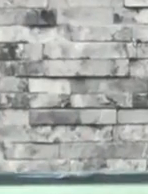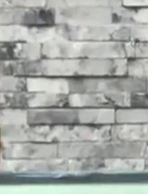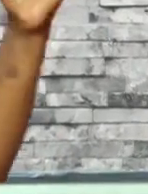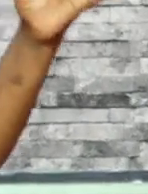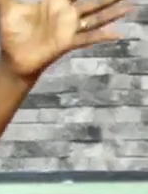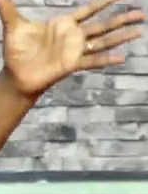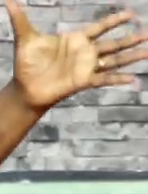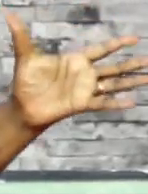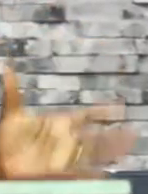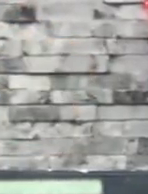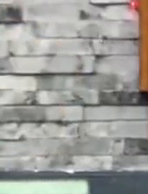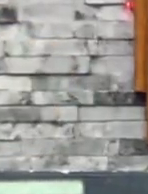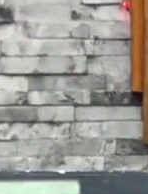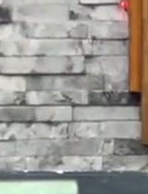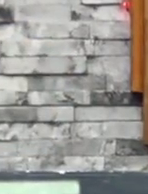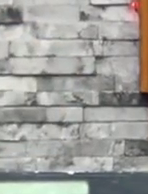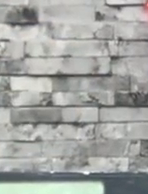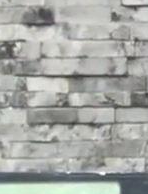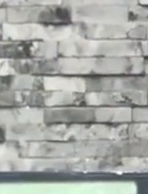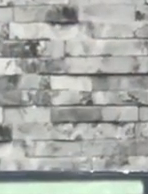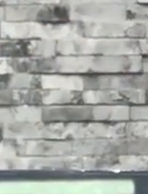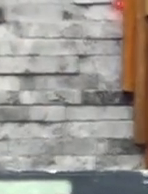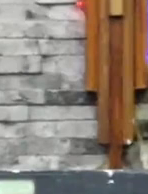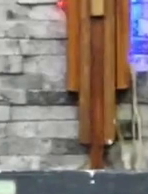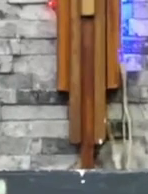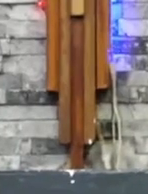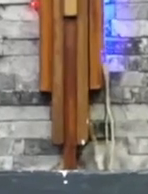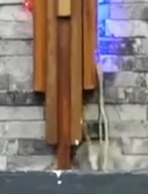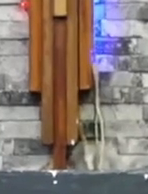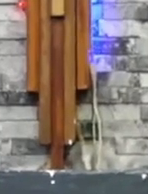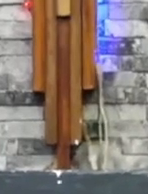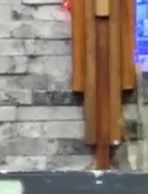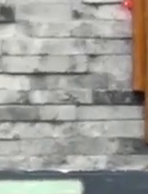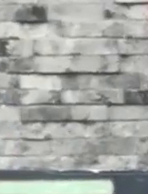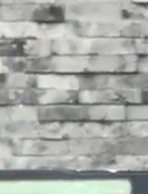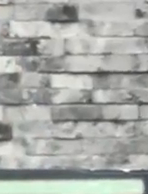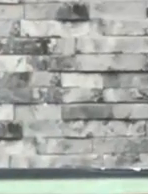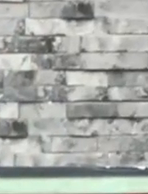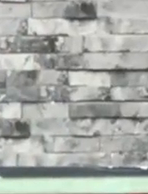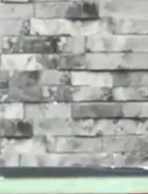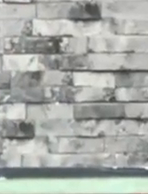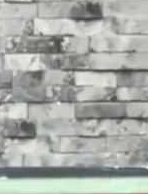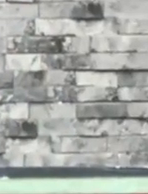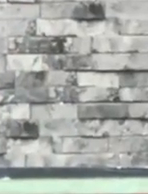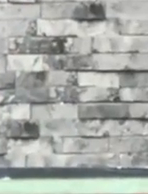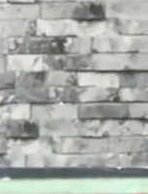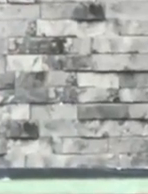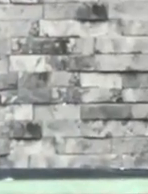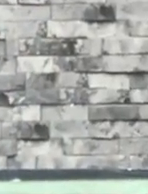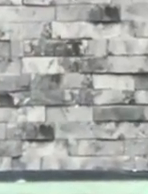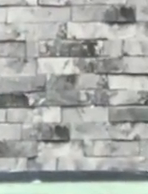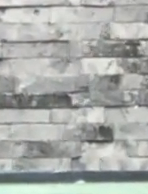it was an ugly being. Na alikuwa ni kiumbe mwenye sura mbaya. And so it began fighting. Na hivyo basi ikaanza vita. We fought and